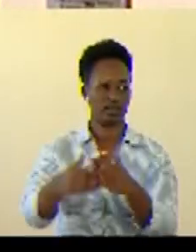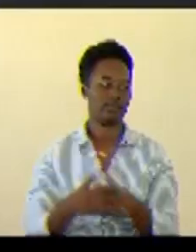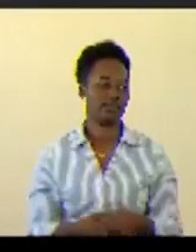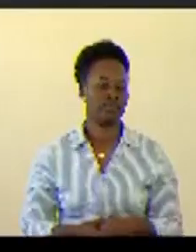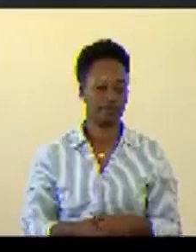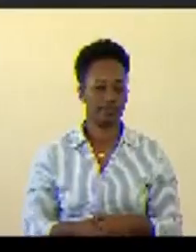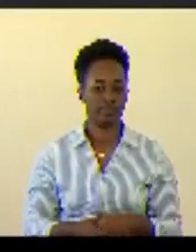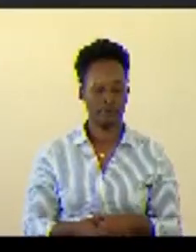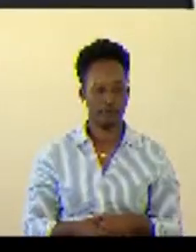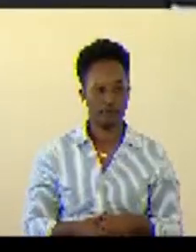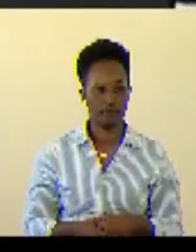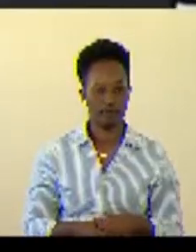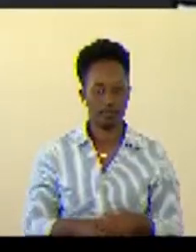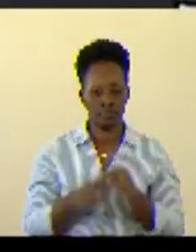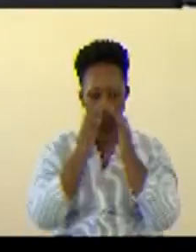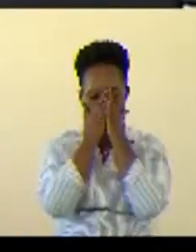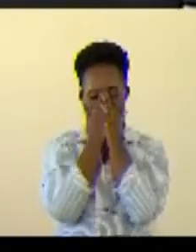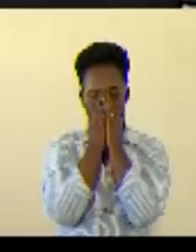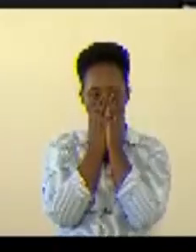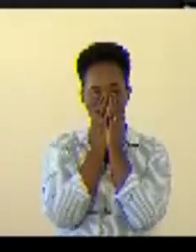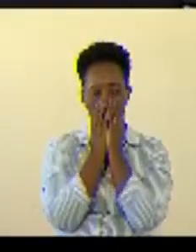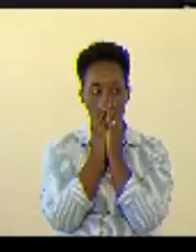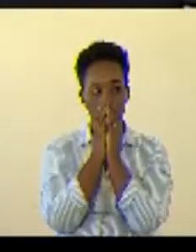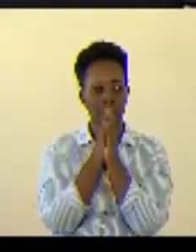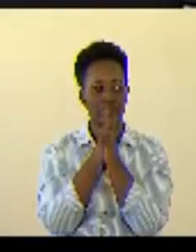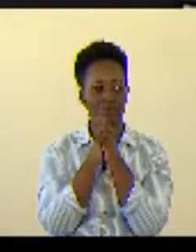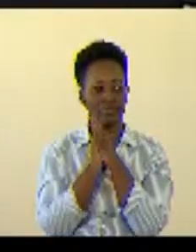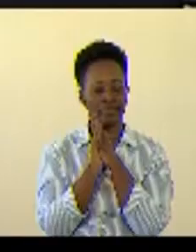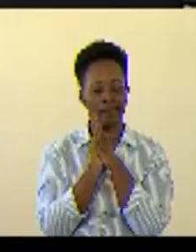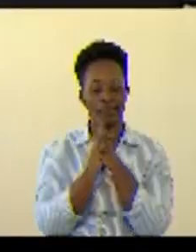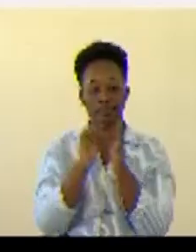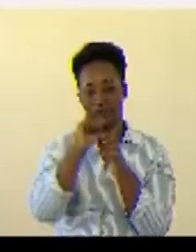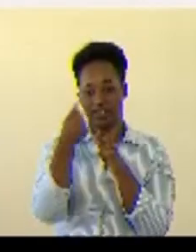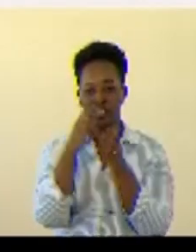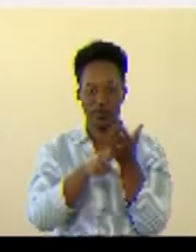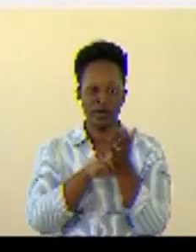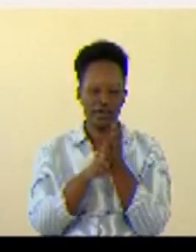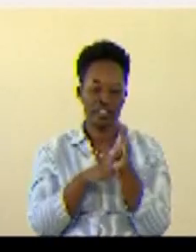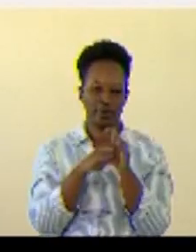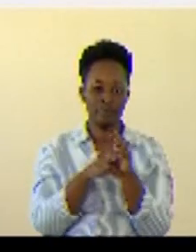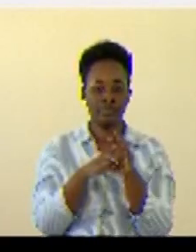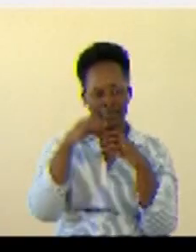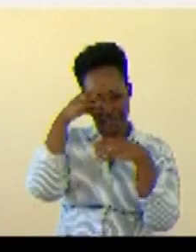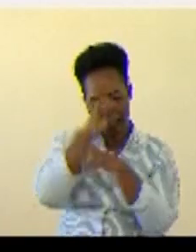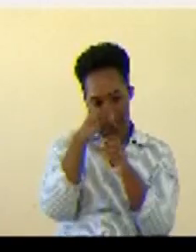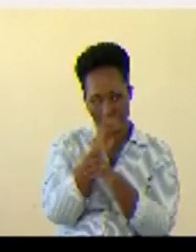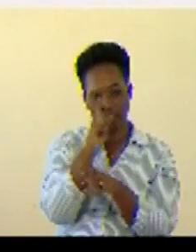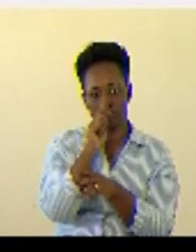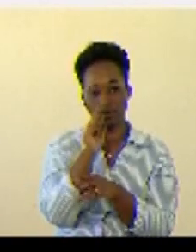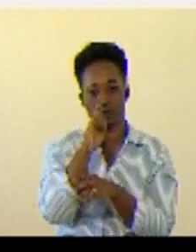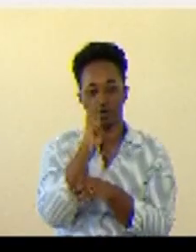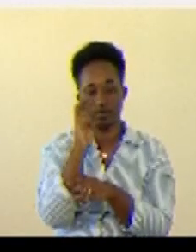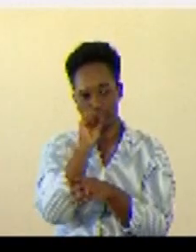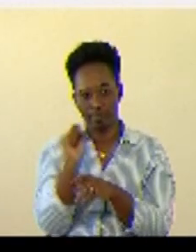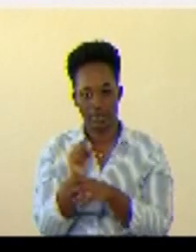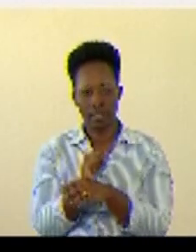it is a brown reagent. Second, we're going to use the test tubes. I know all of you know what are